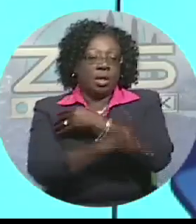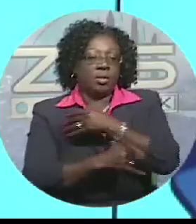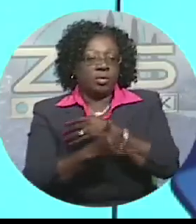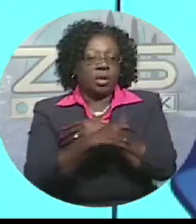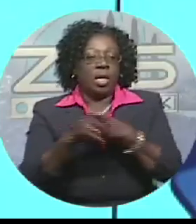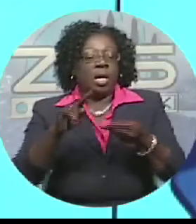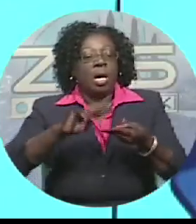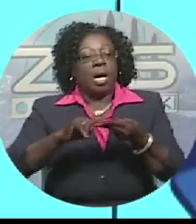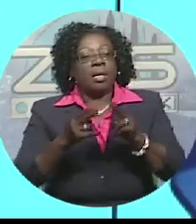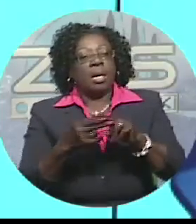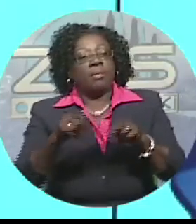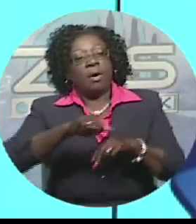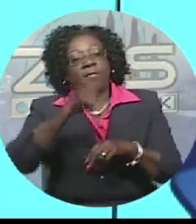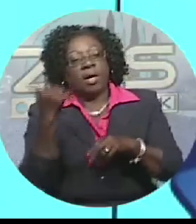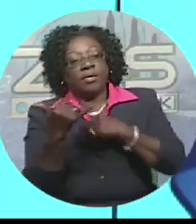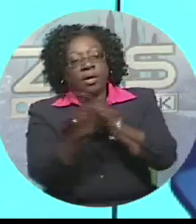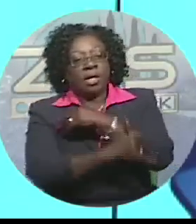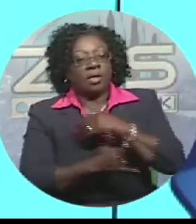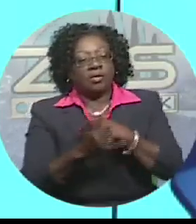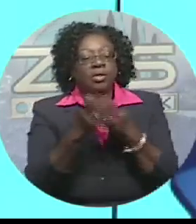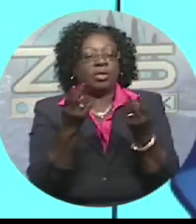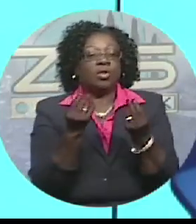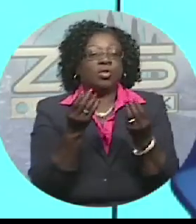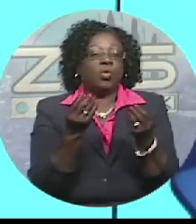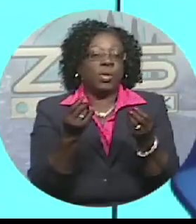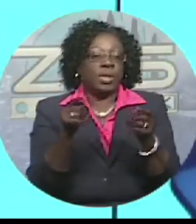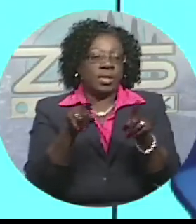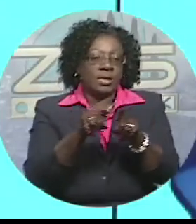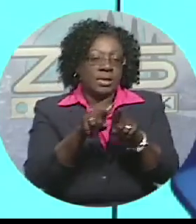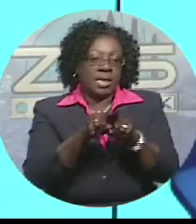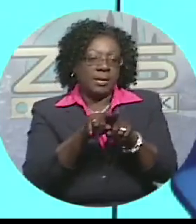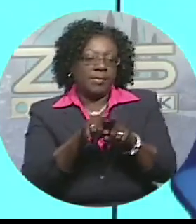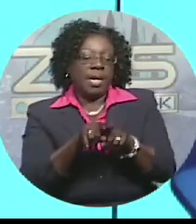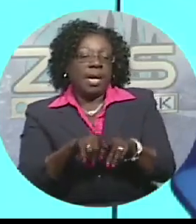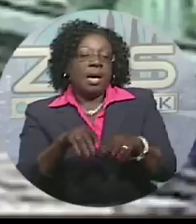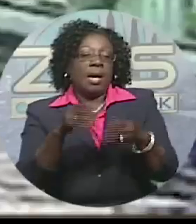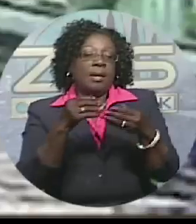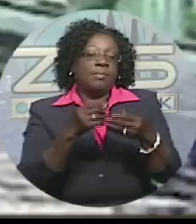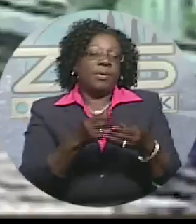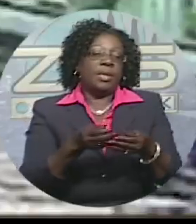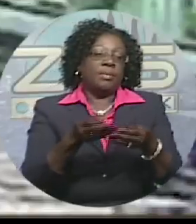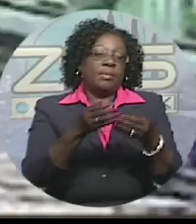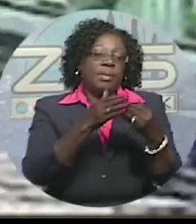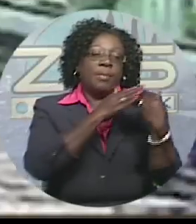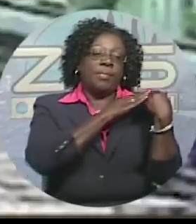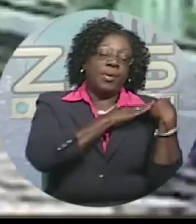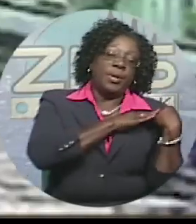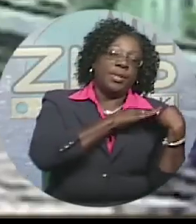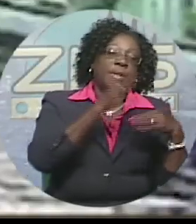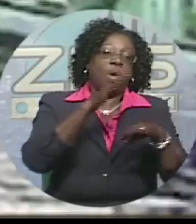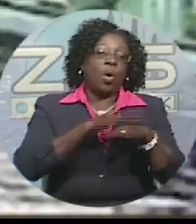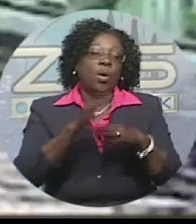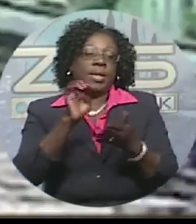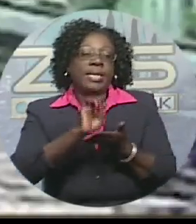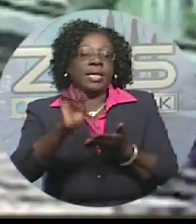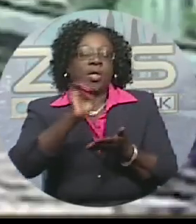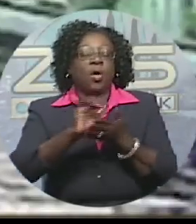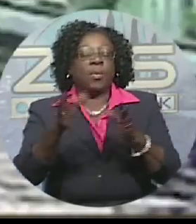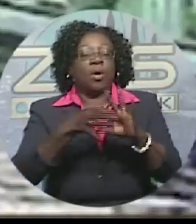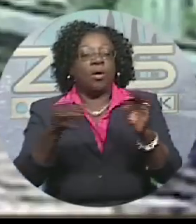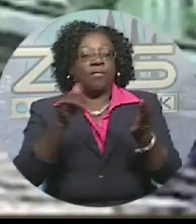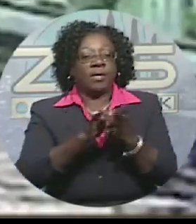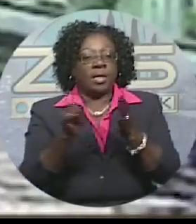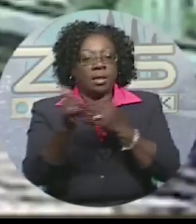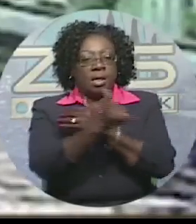flimsy boats in a bid to get to European countries, putting a strain on the public purse. And with a number of boating accidents involving